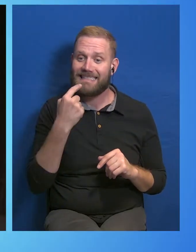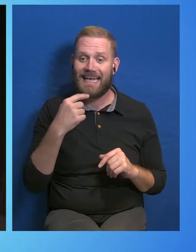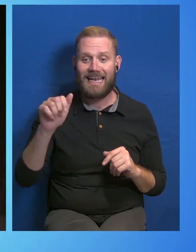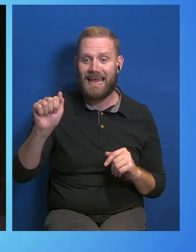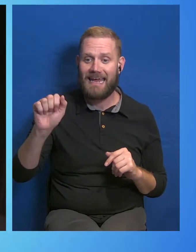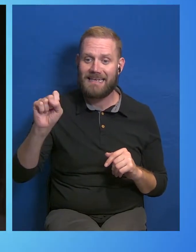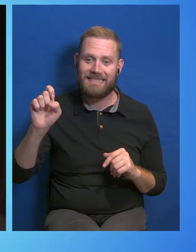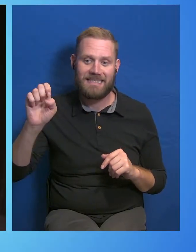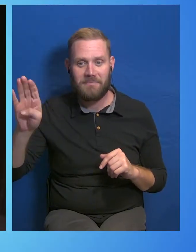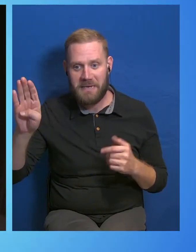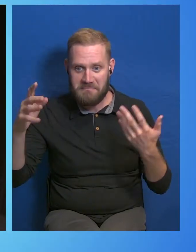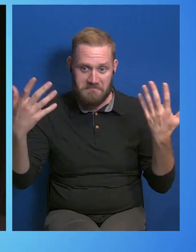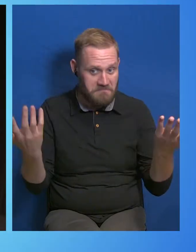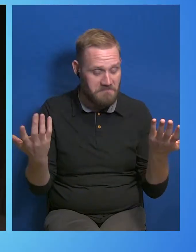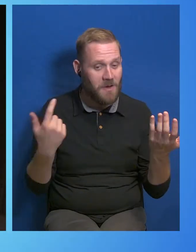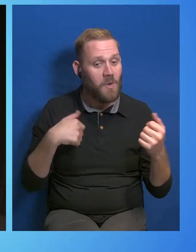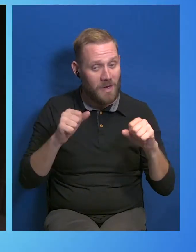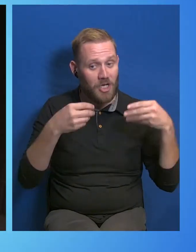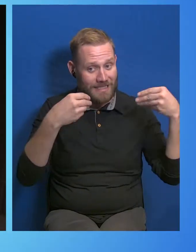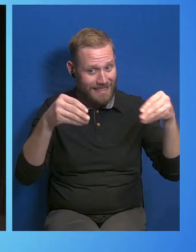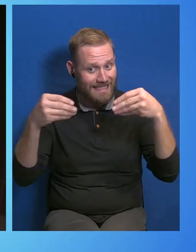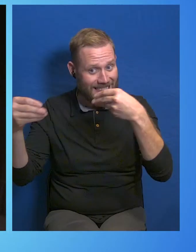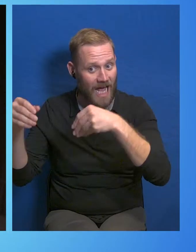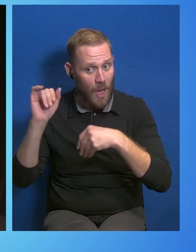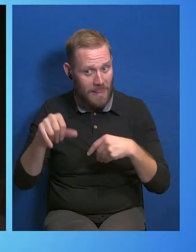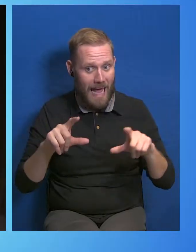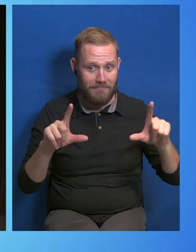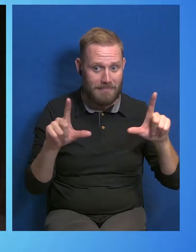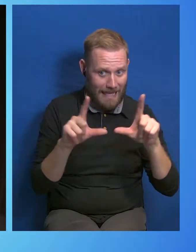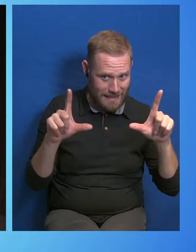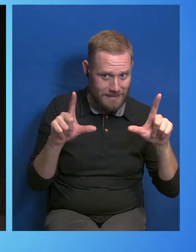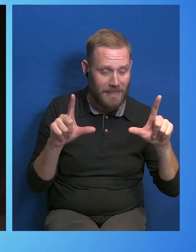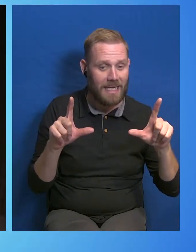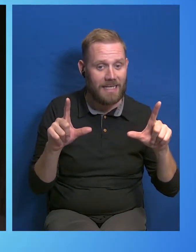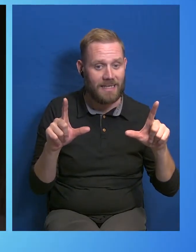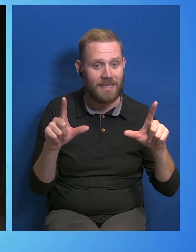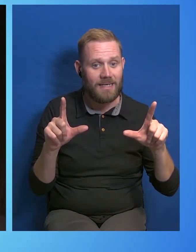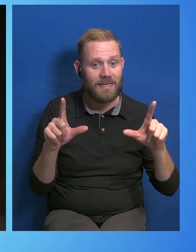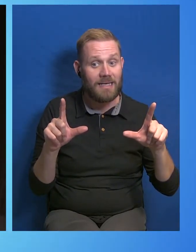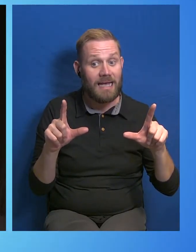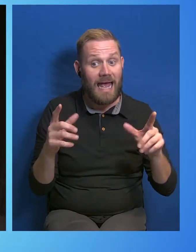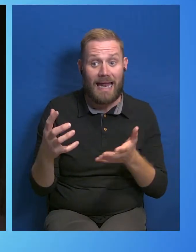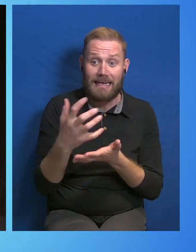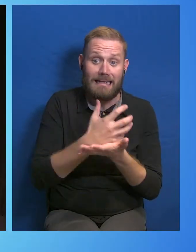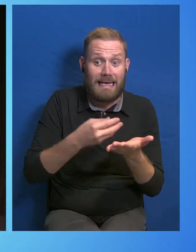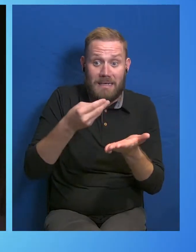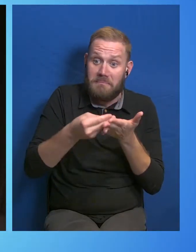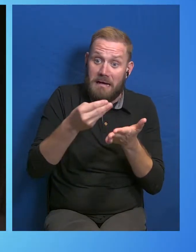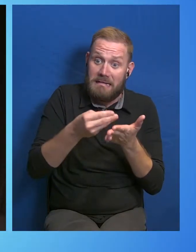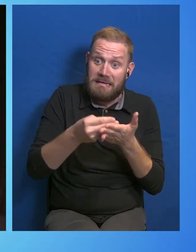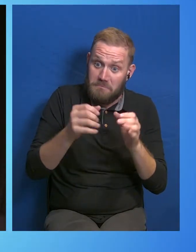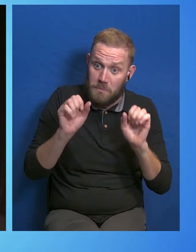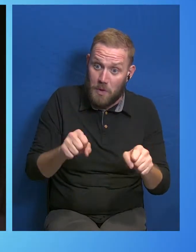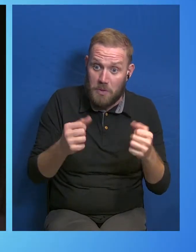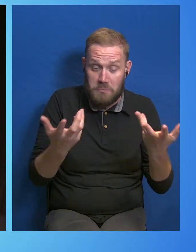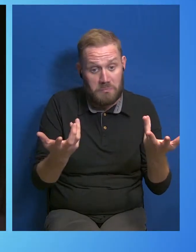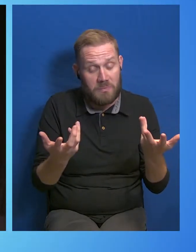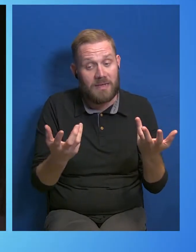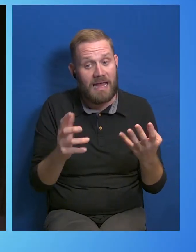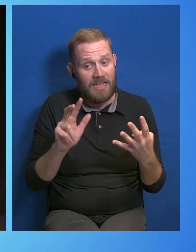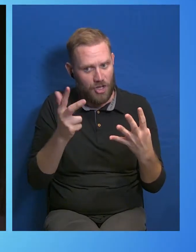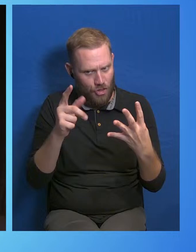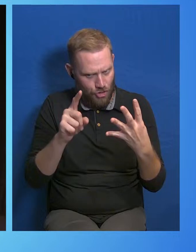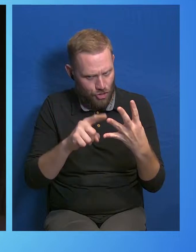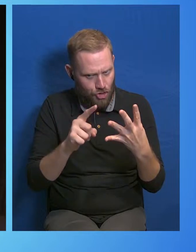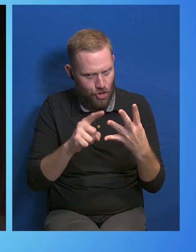plate? We could sell that license plate and earn some money that way. That is the